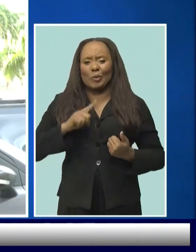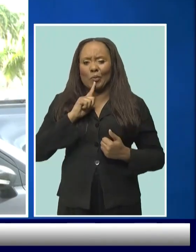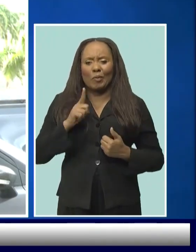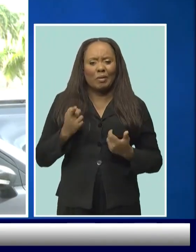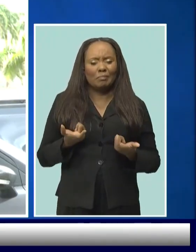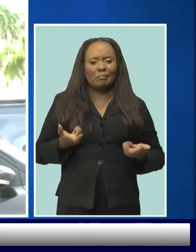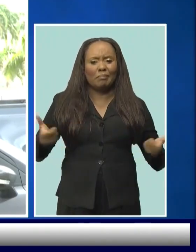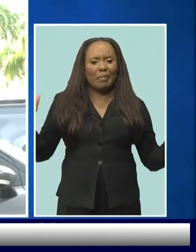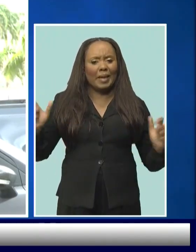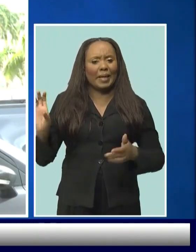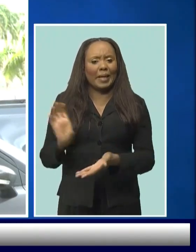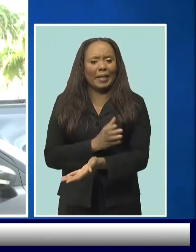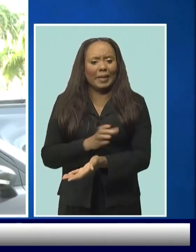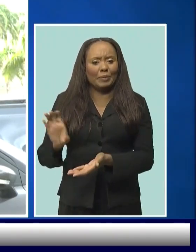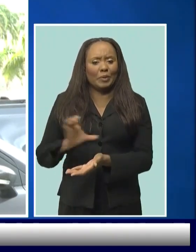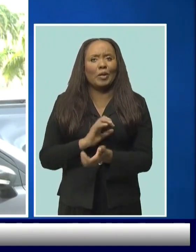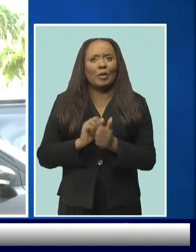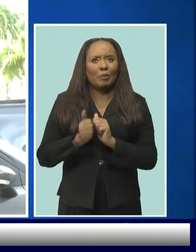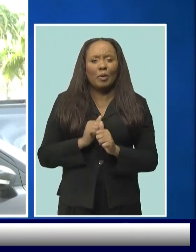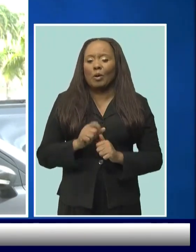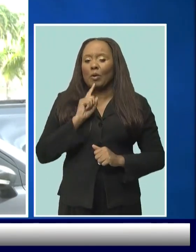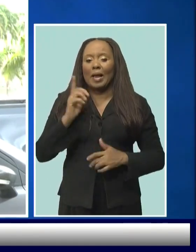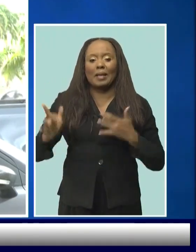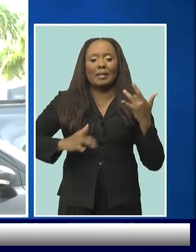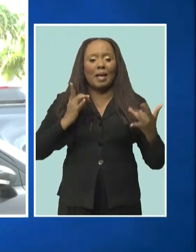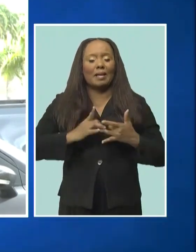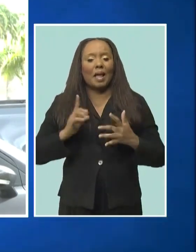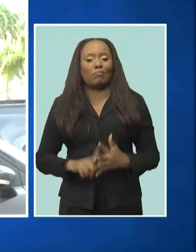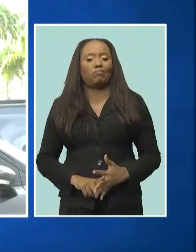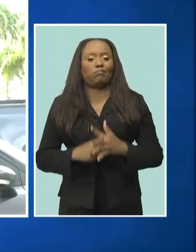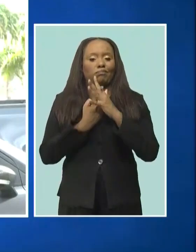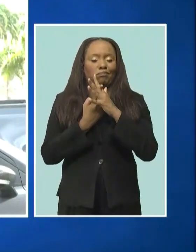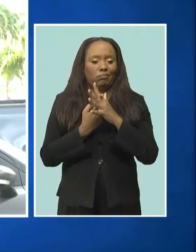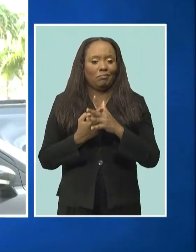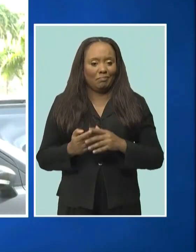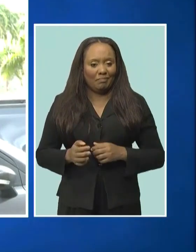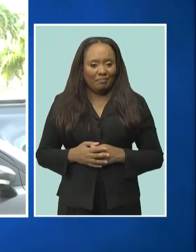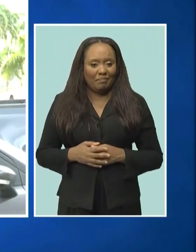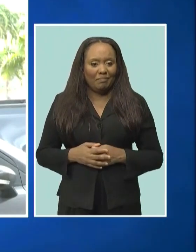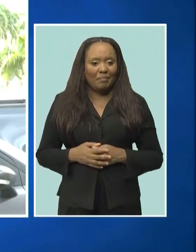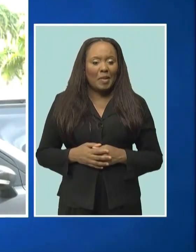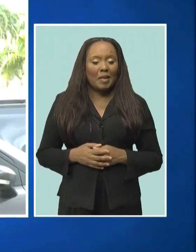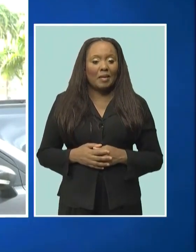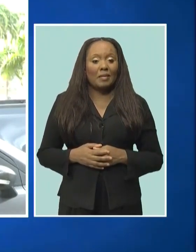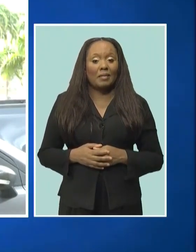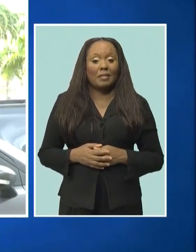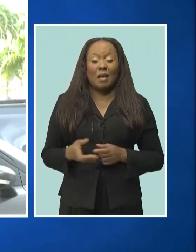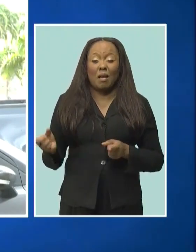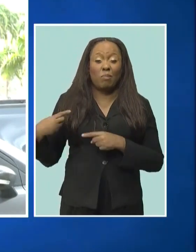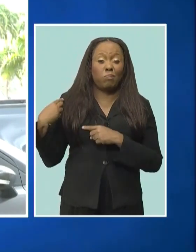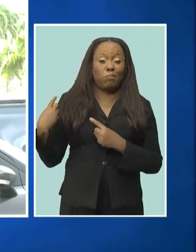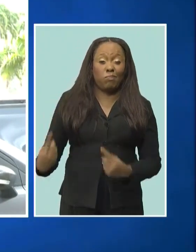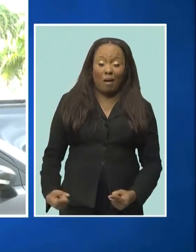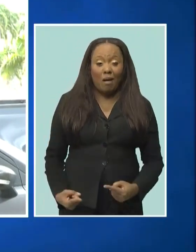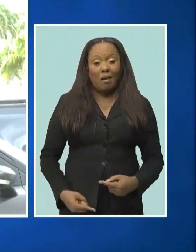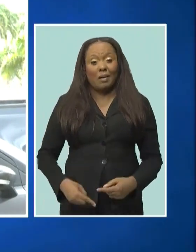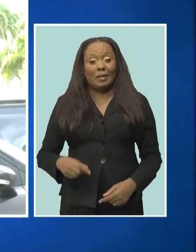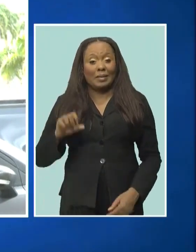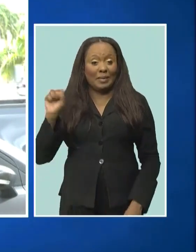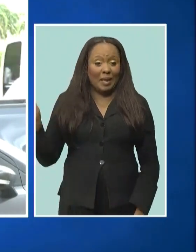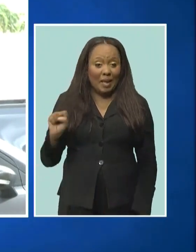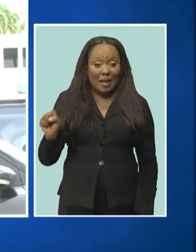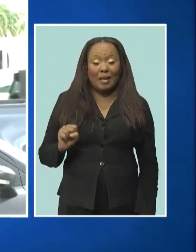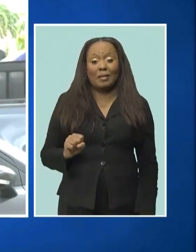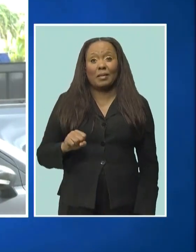most exciting festival launches in recent history. Saturday's event is an exciting mix